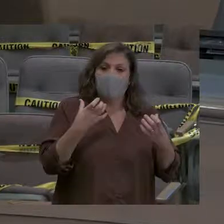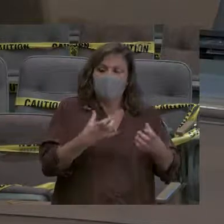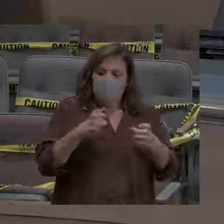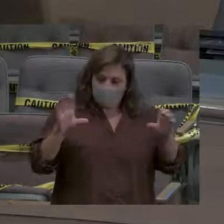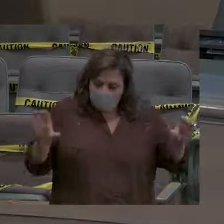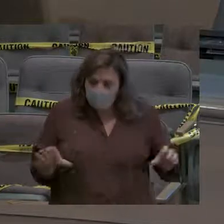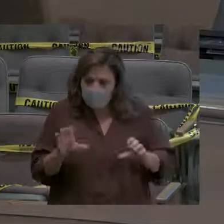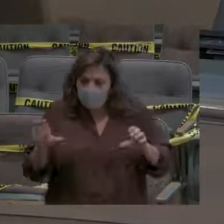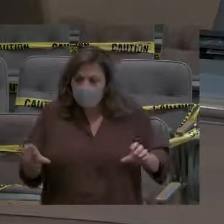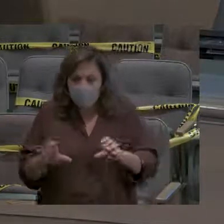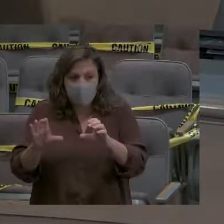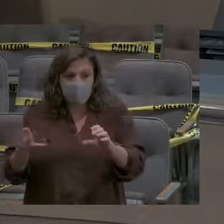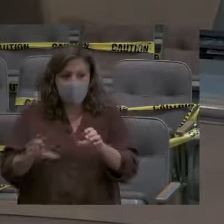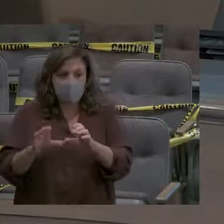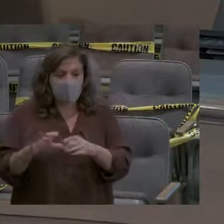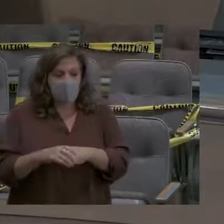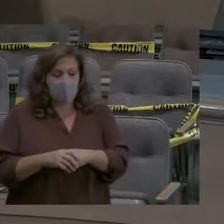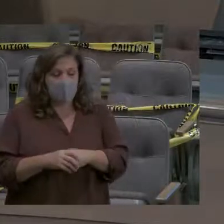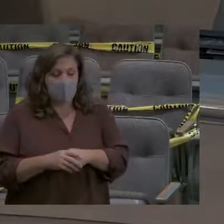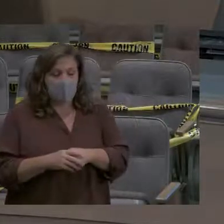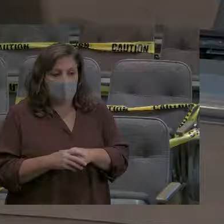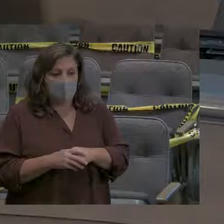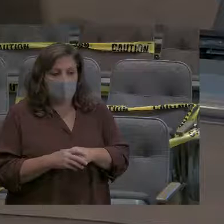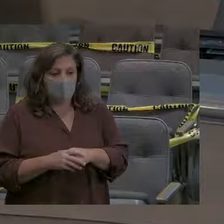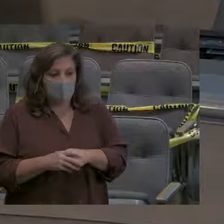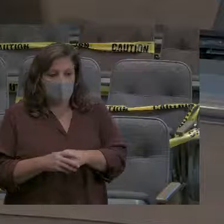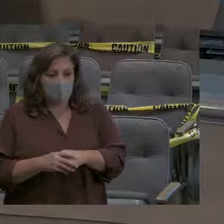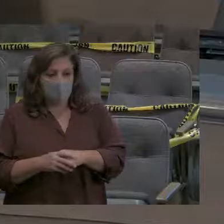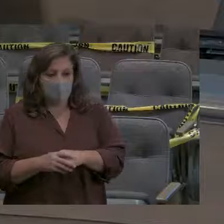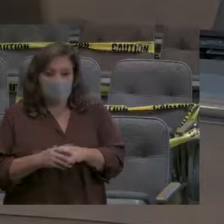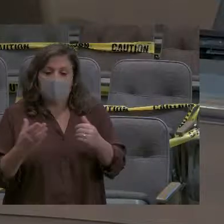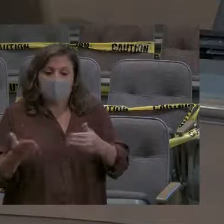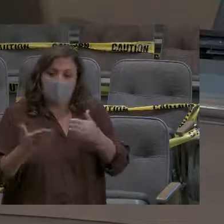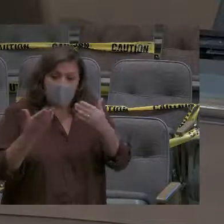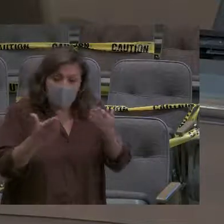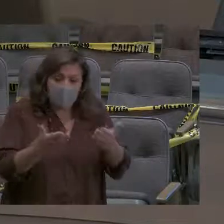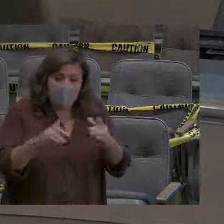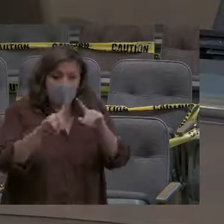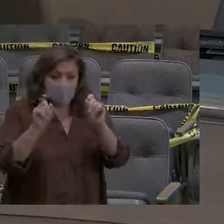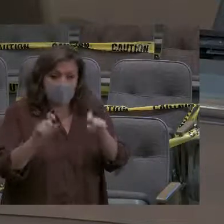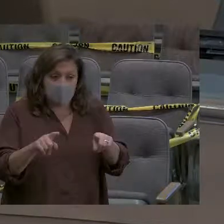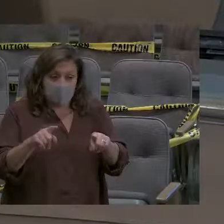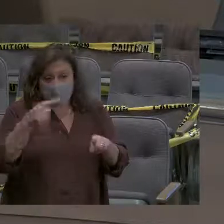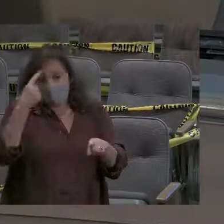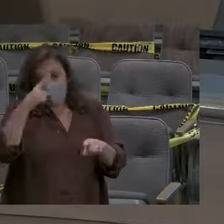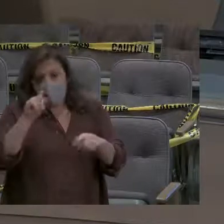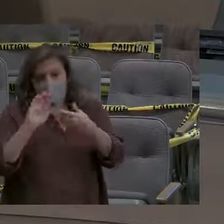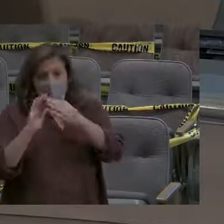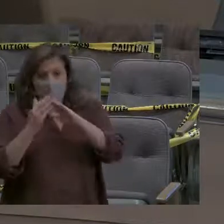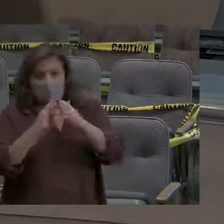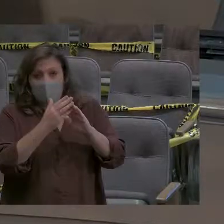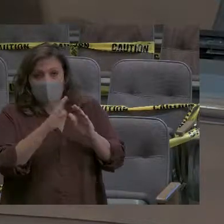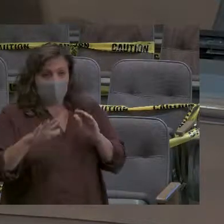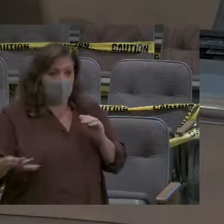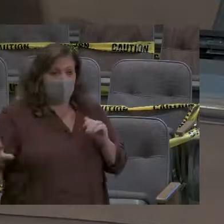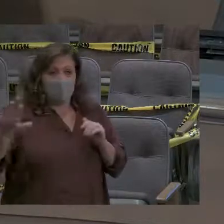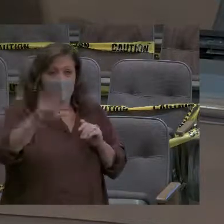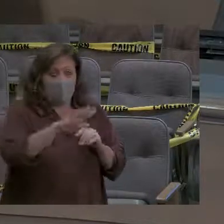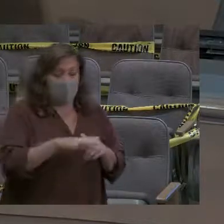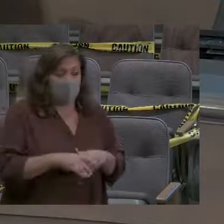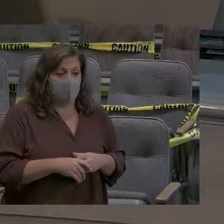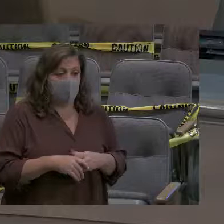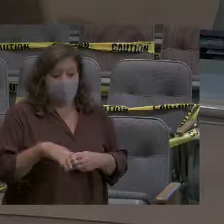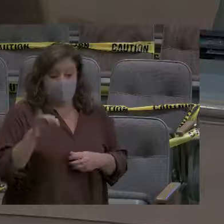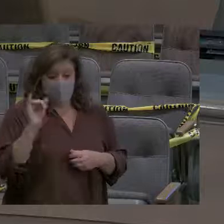proactive stance and offer testing to the community at large. And